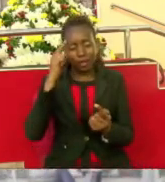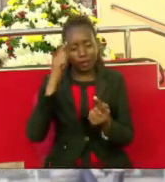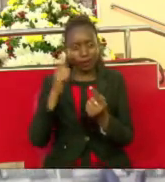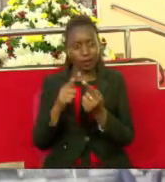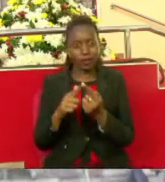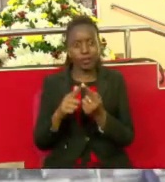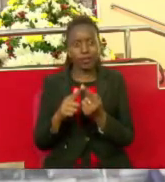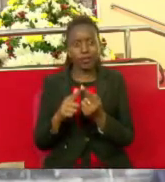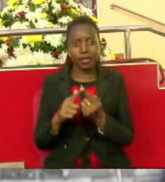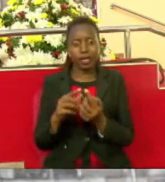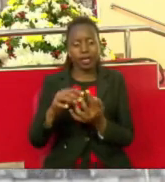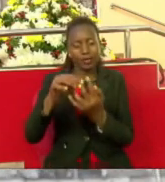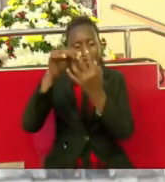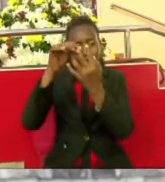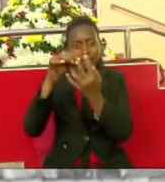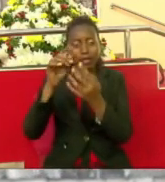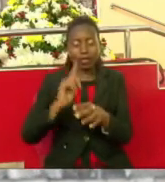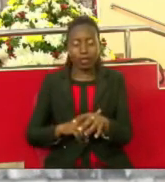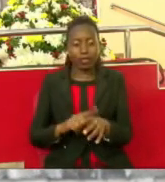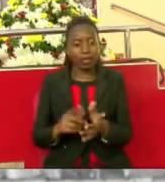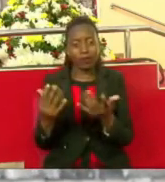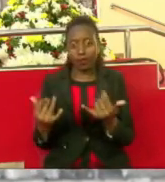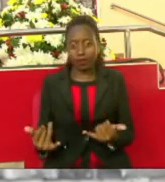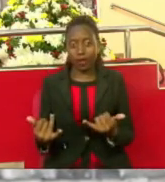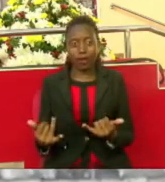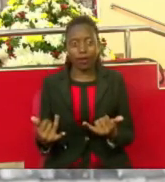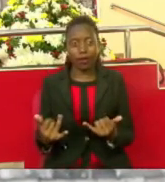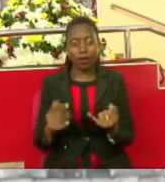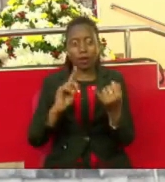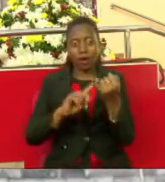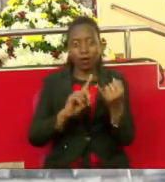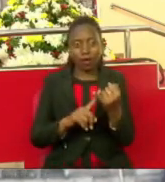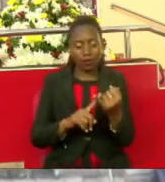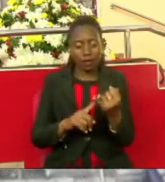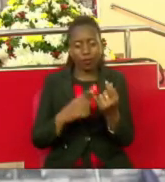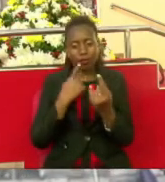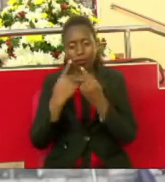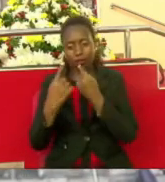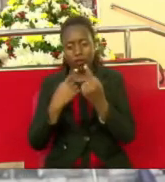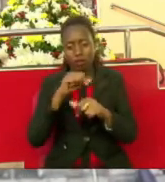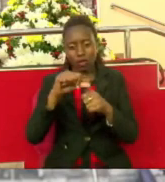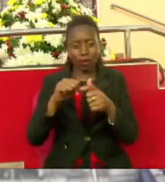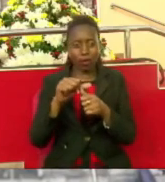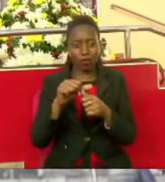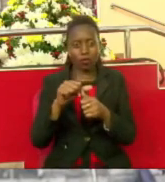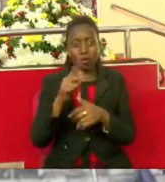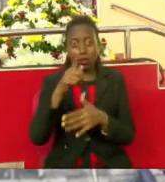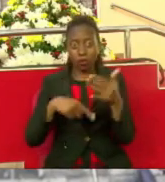especially in the times that we are in. One of them is what we have just talked about, parenting.